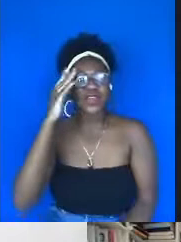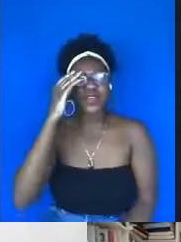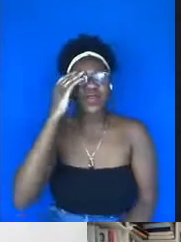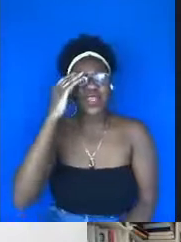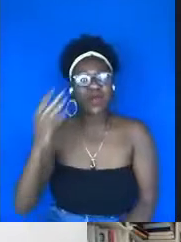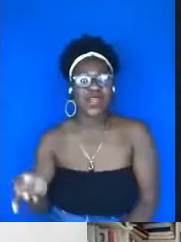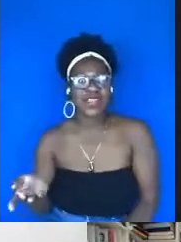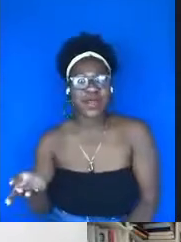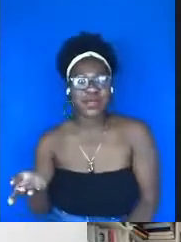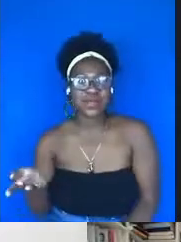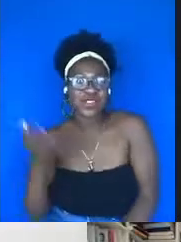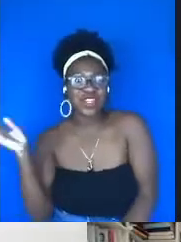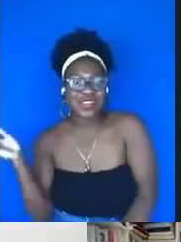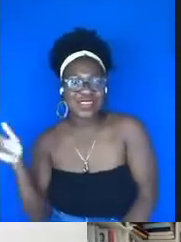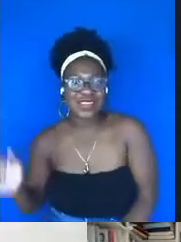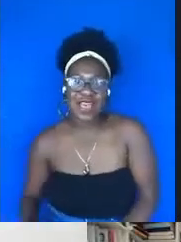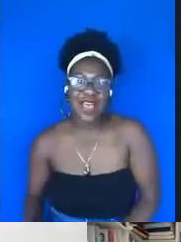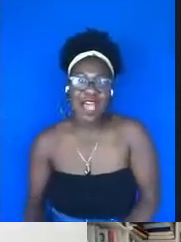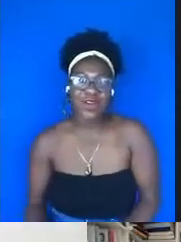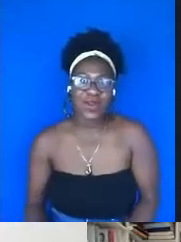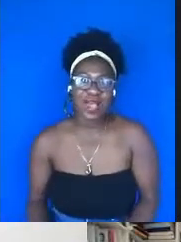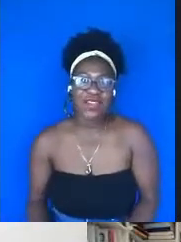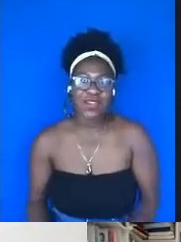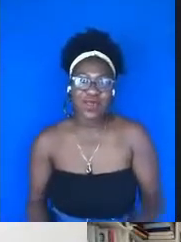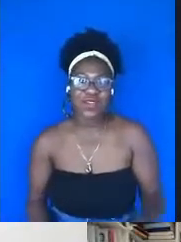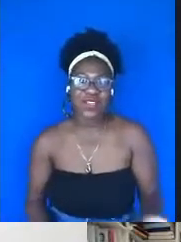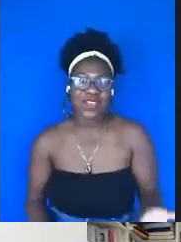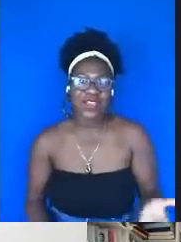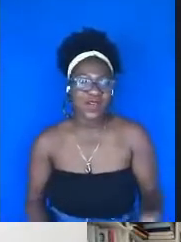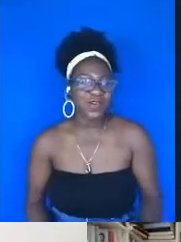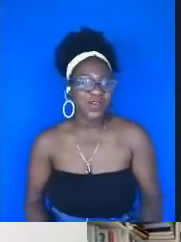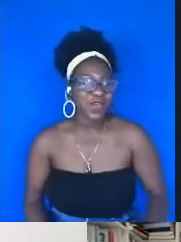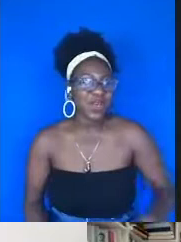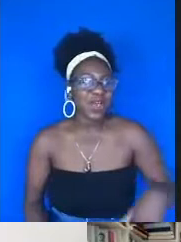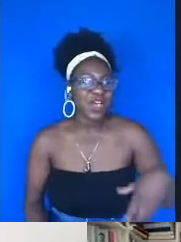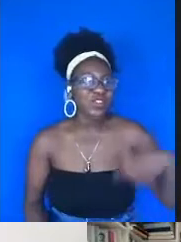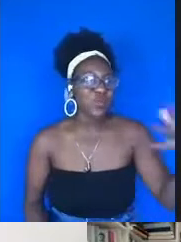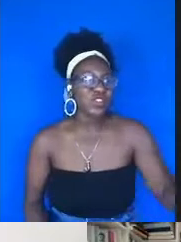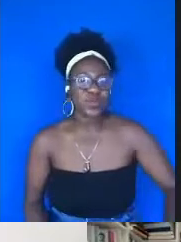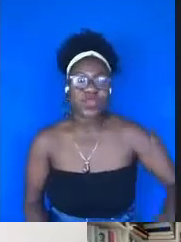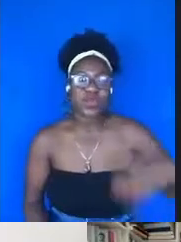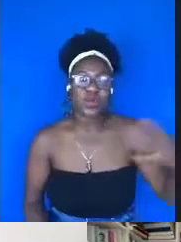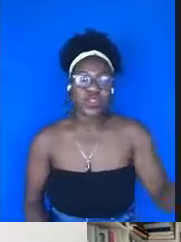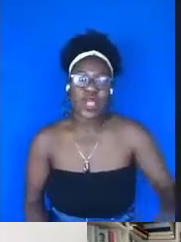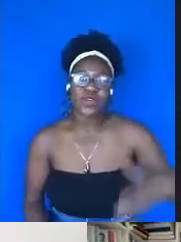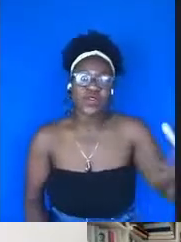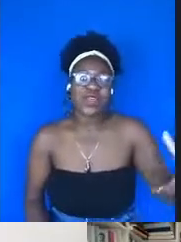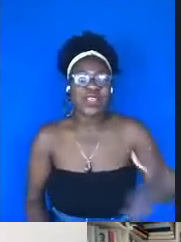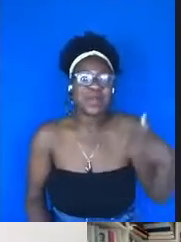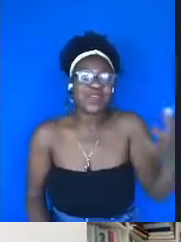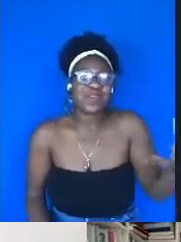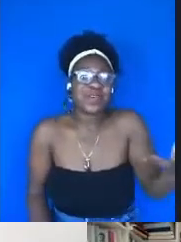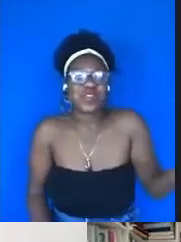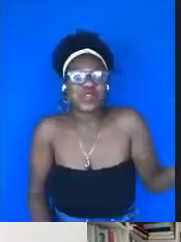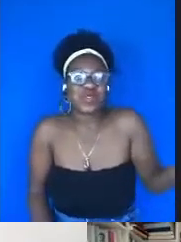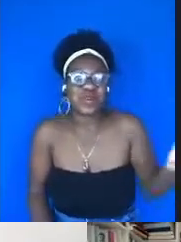The first thought for me, ironically, are musicians. I don't know why, just whenever I think of sorcery, witchcraft, voodoo,